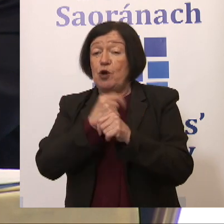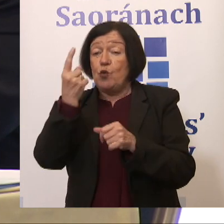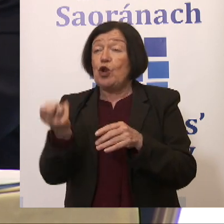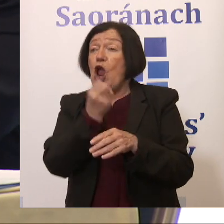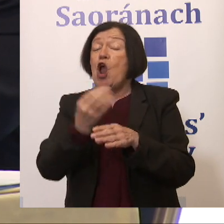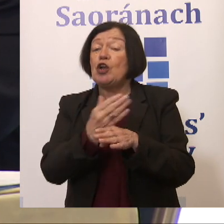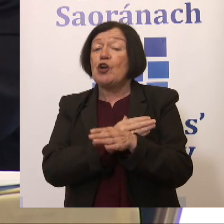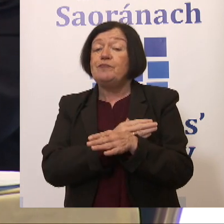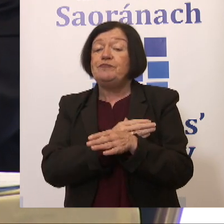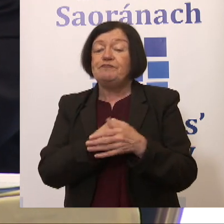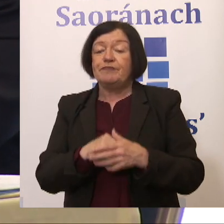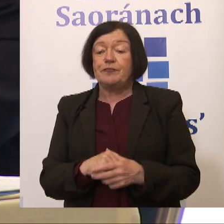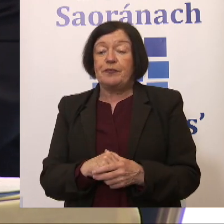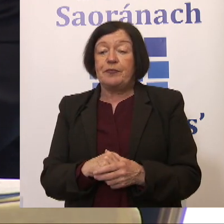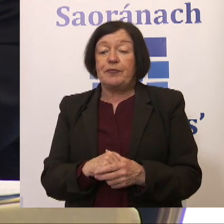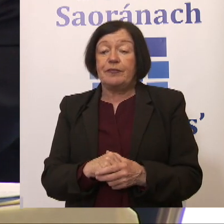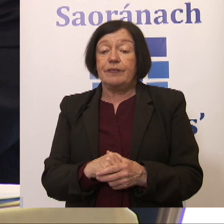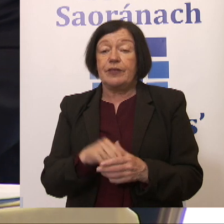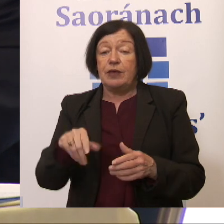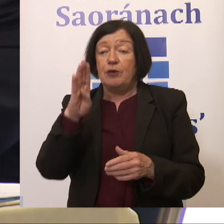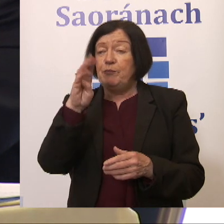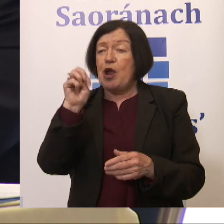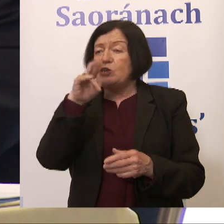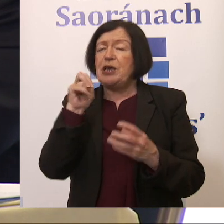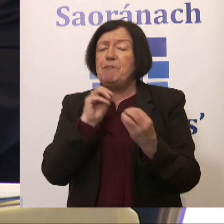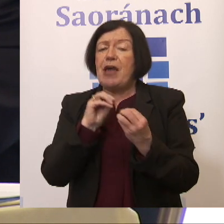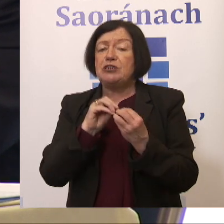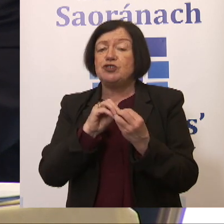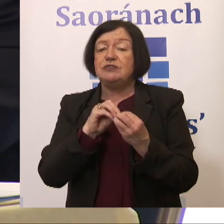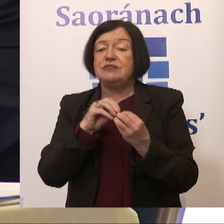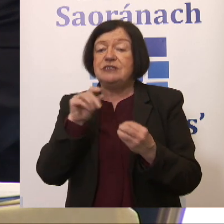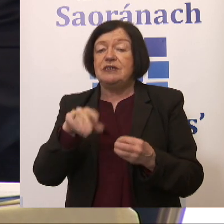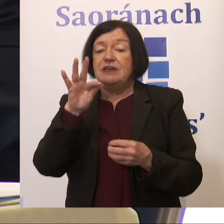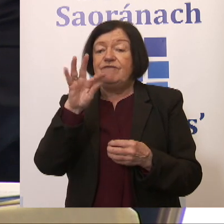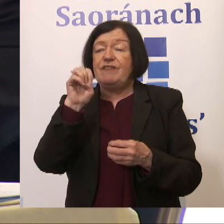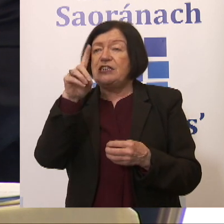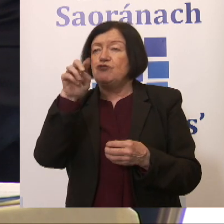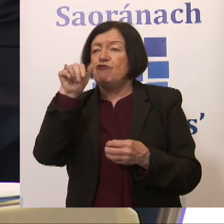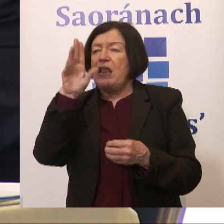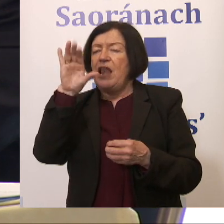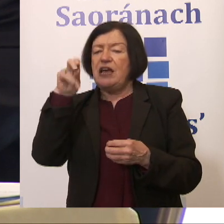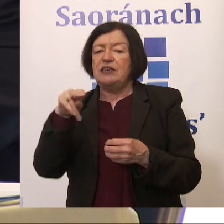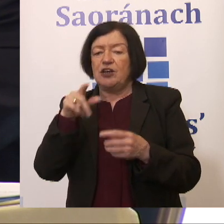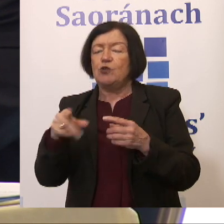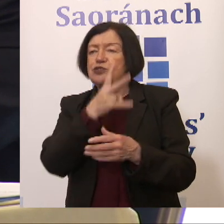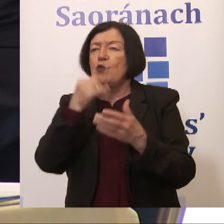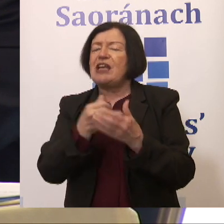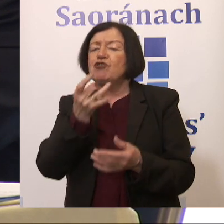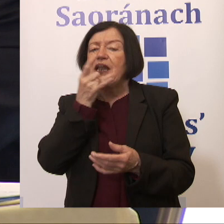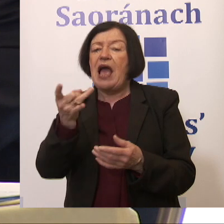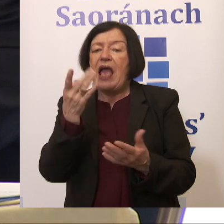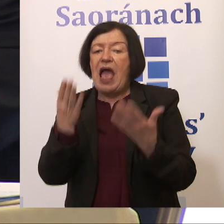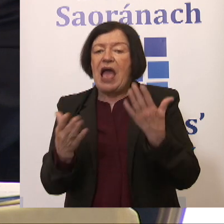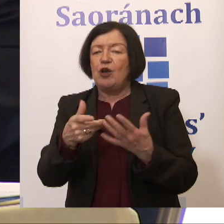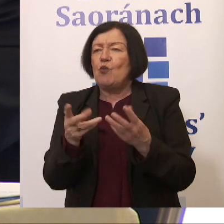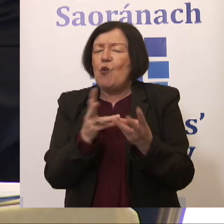of this. You know, I know Bertie was talking about this, the federalisation, and I know there was a question asked in terms of how that